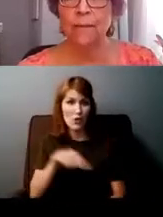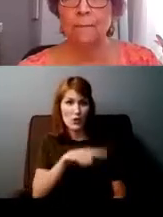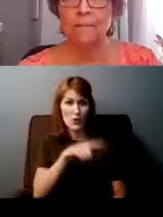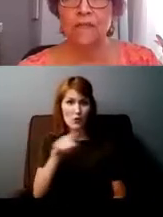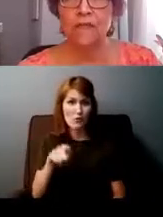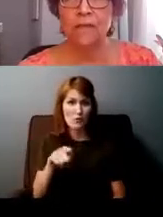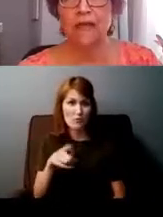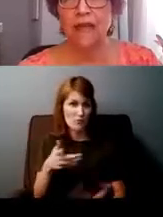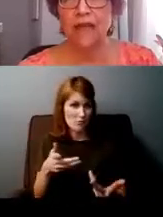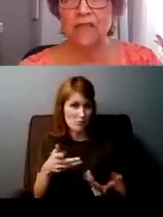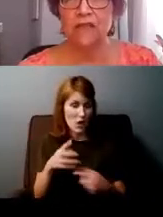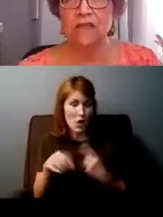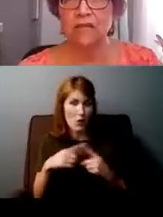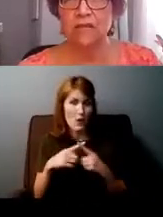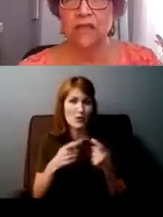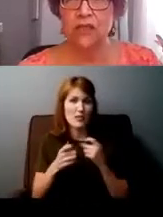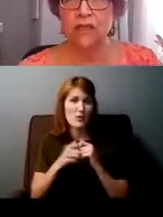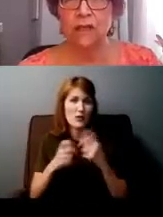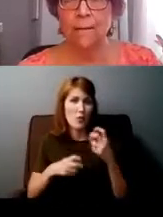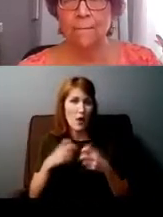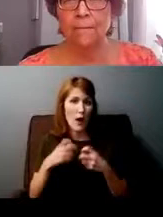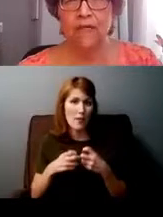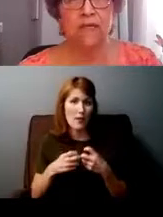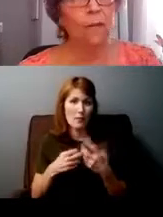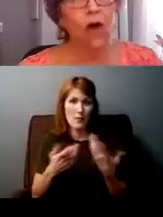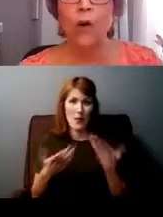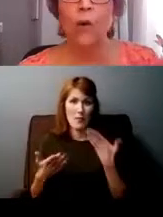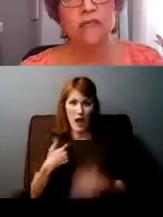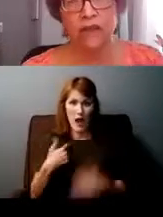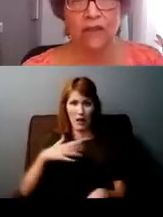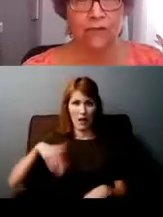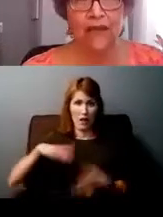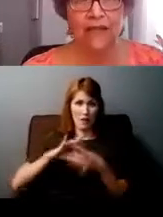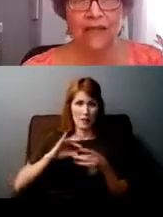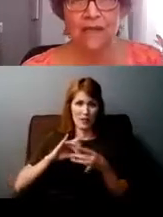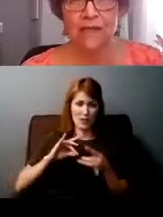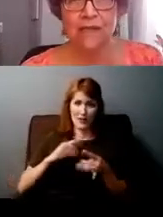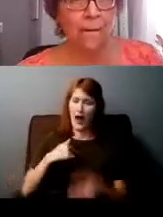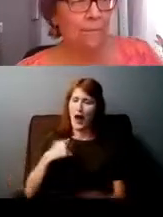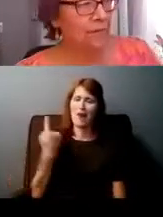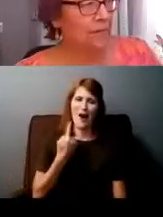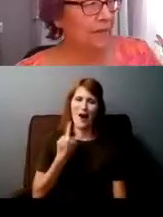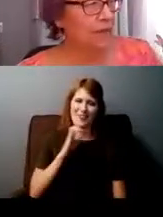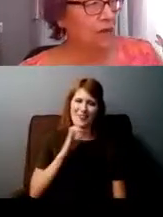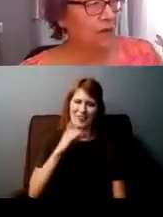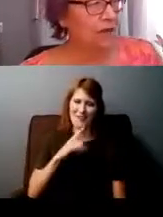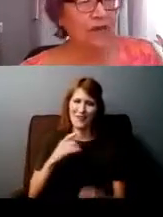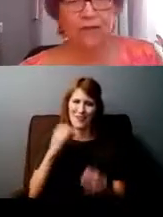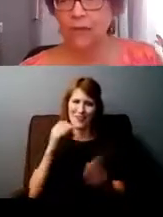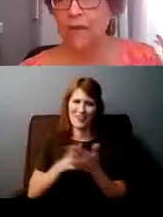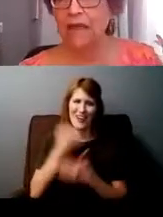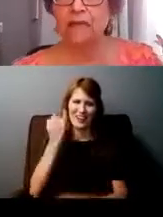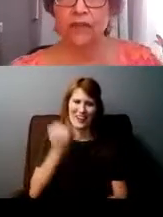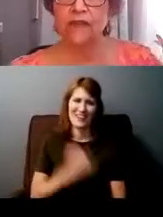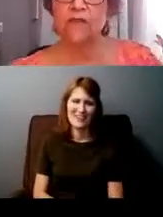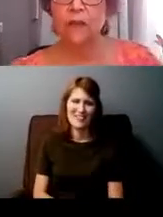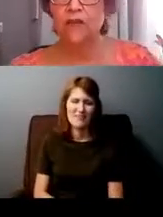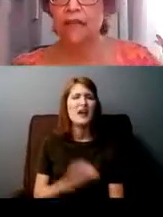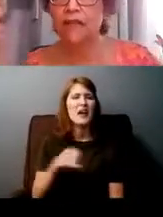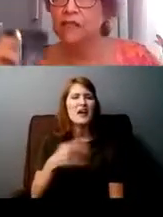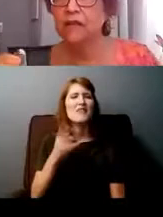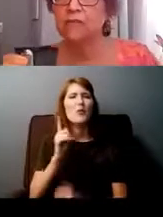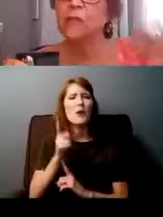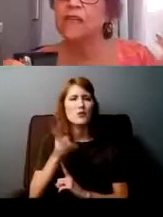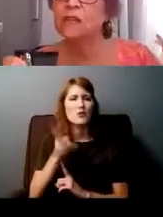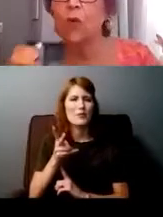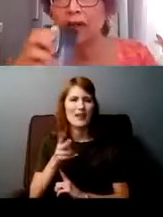problem? Something I haven't mentioned? Because I'm always looking for ideas. I'll give you a minute. It gives me a